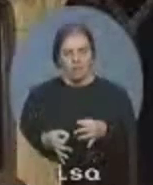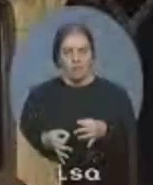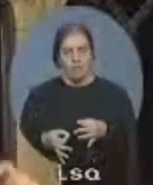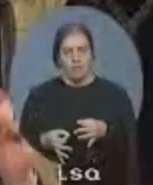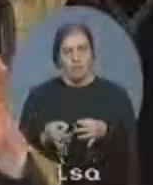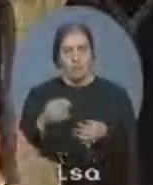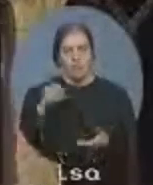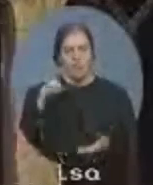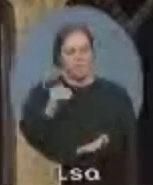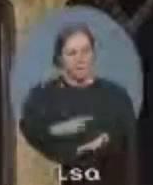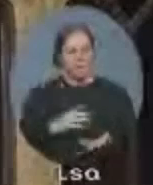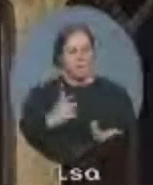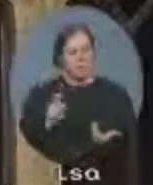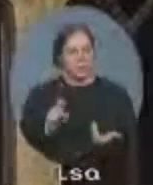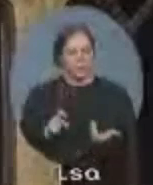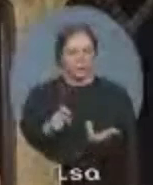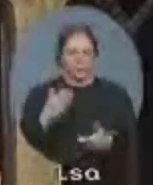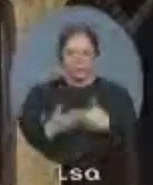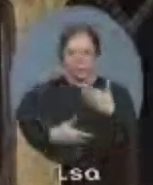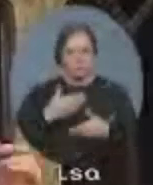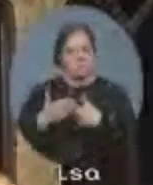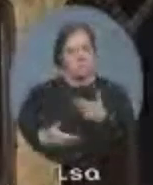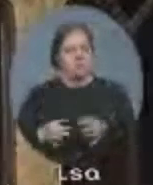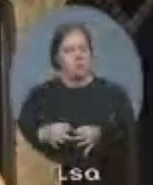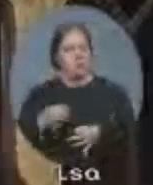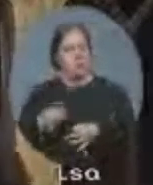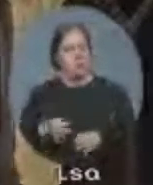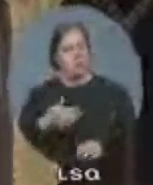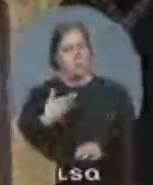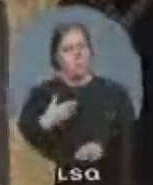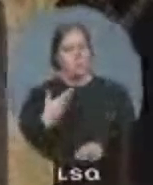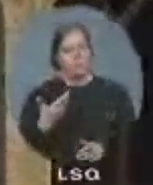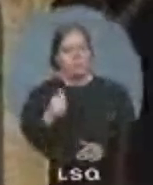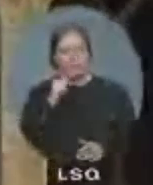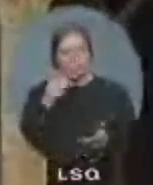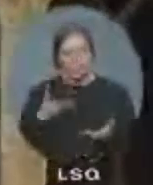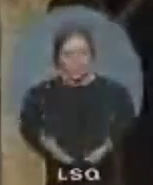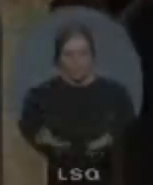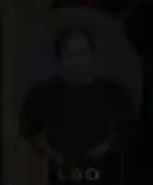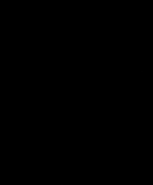to a vote today and get the money in the hands of the communities that need it now?